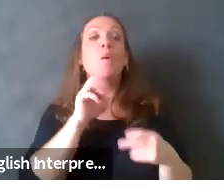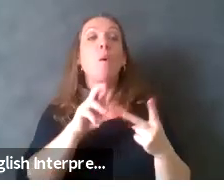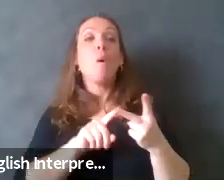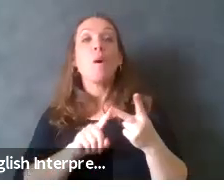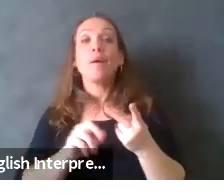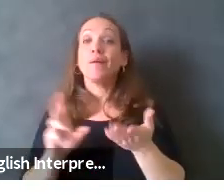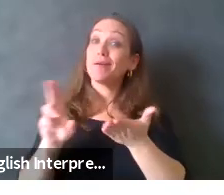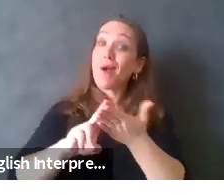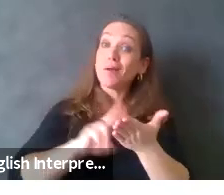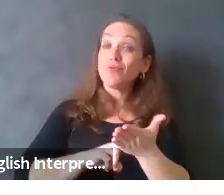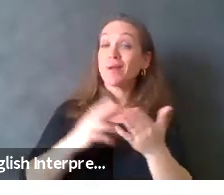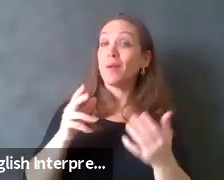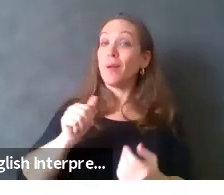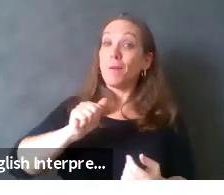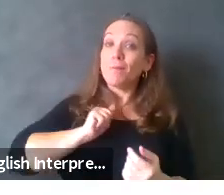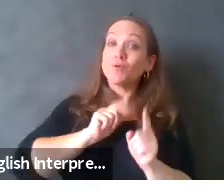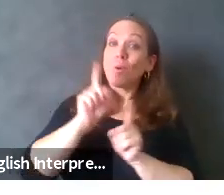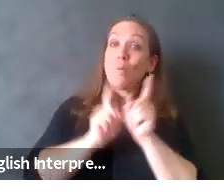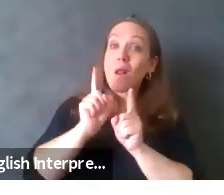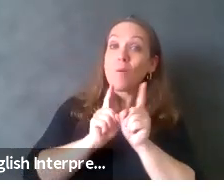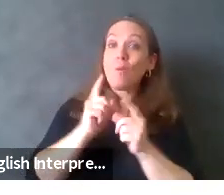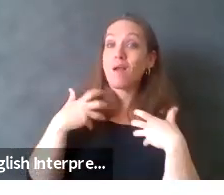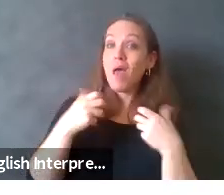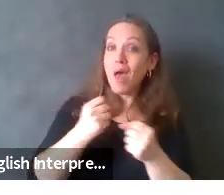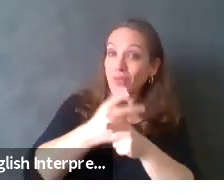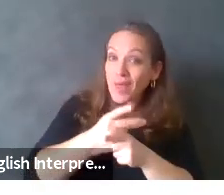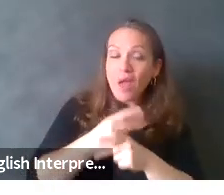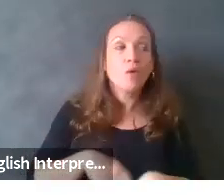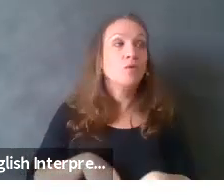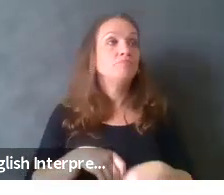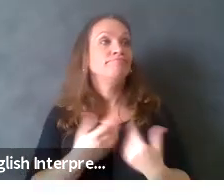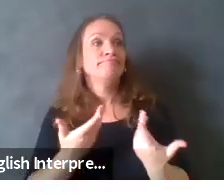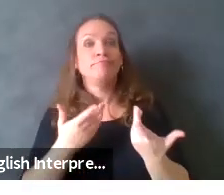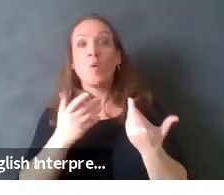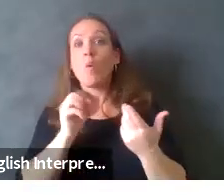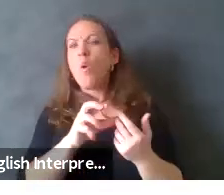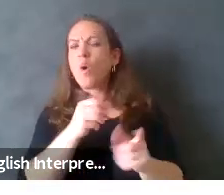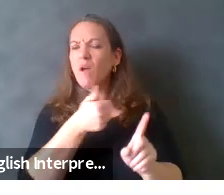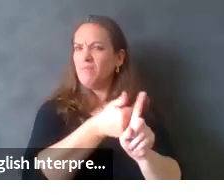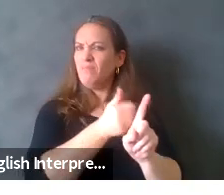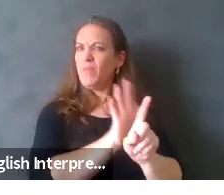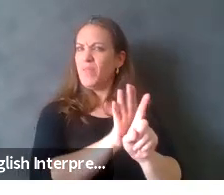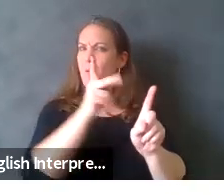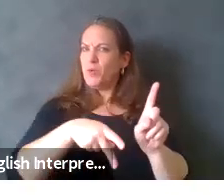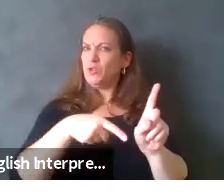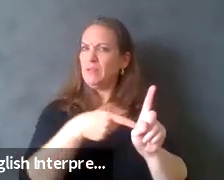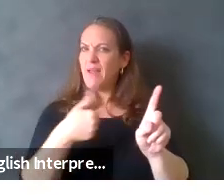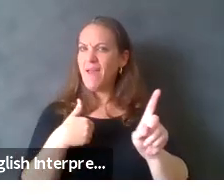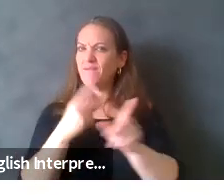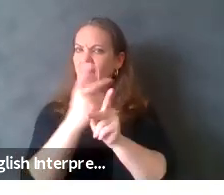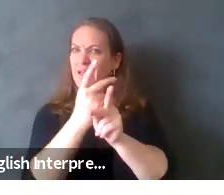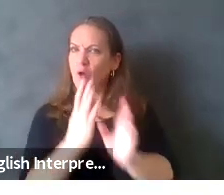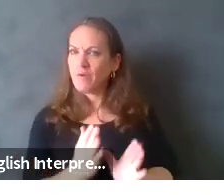care assistants, home health providers, or clients' own personal assistance caregiver. Personal